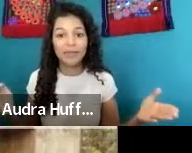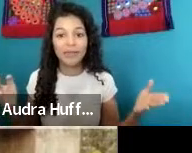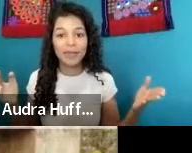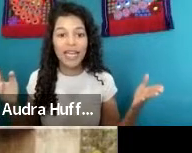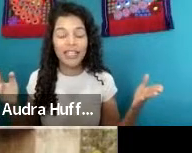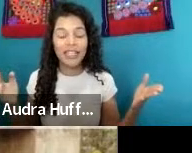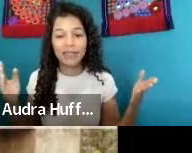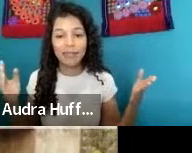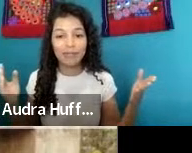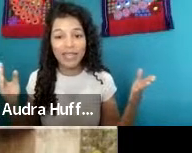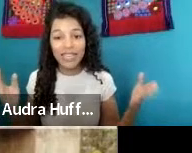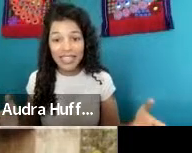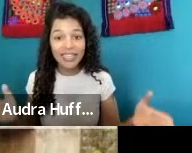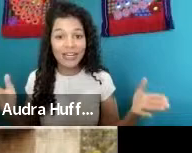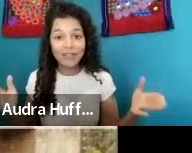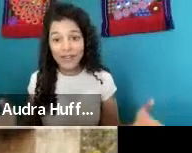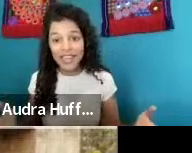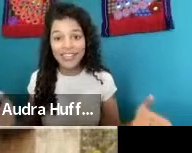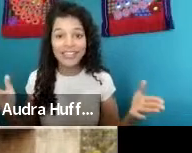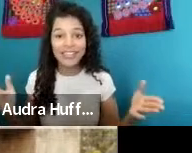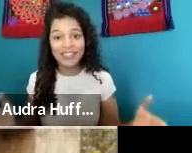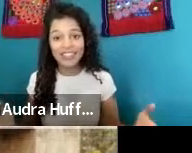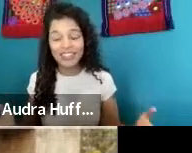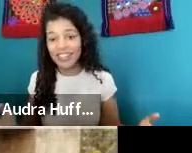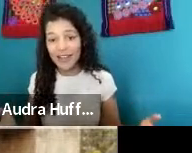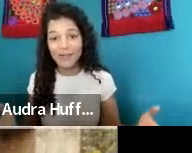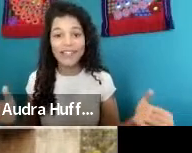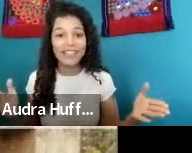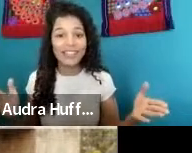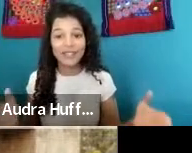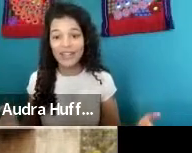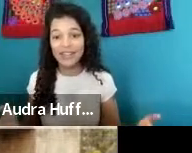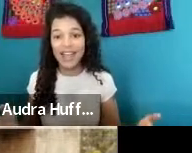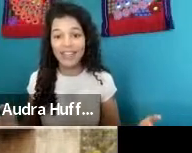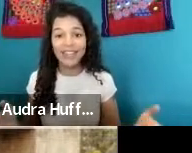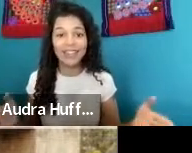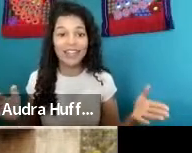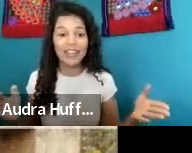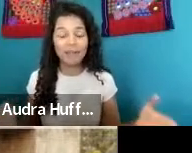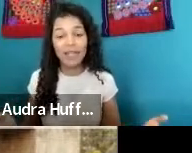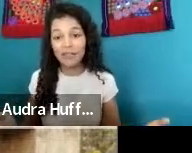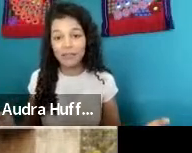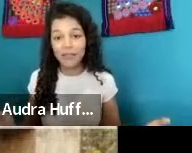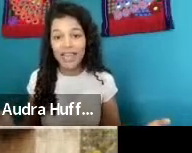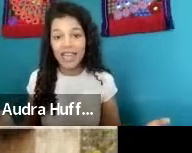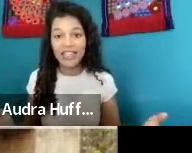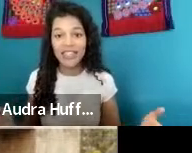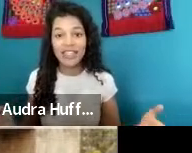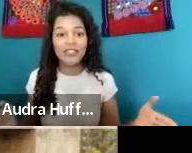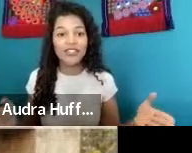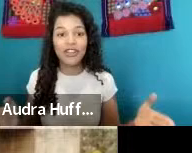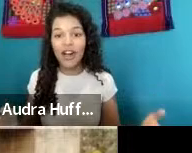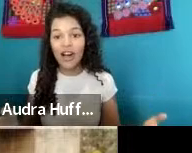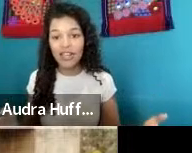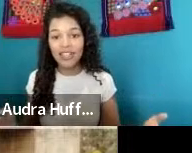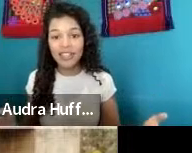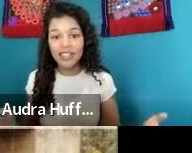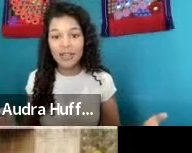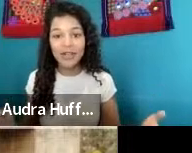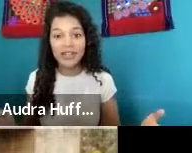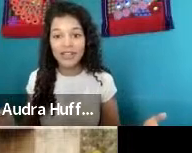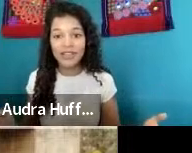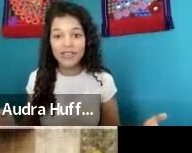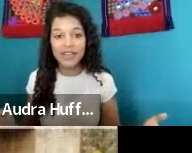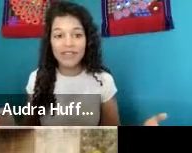yeah, being afraid to network is very valid. Being afraid to talk